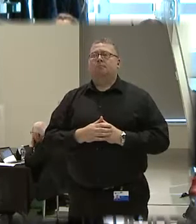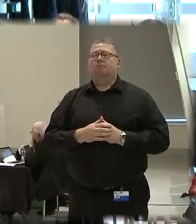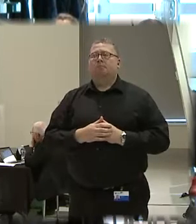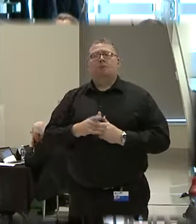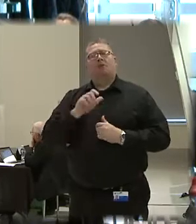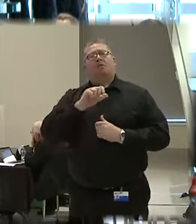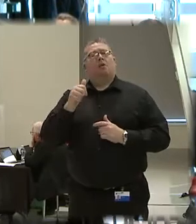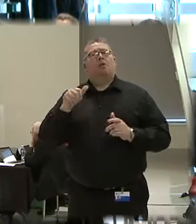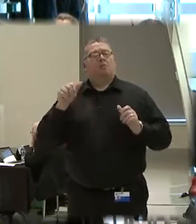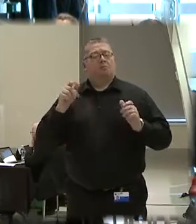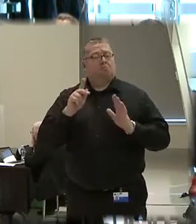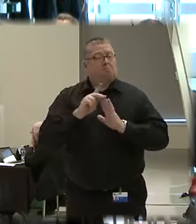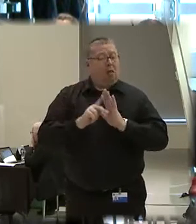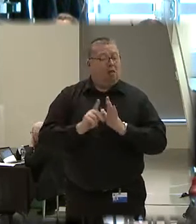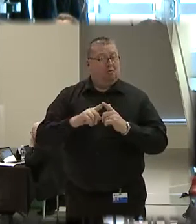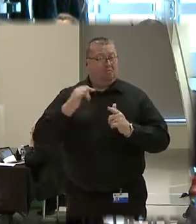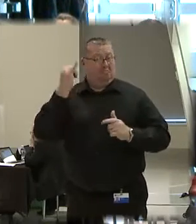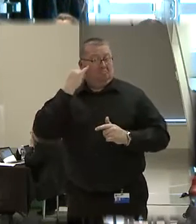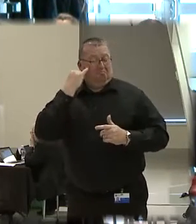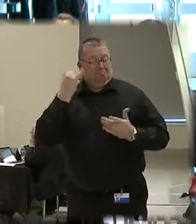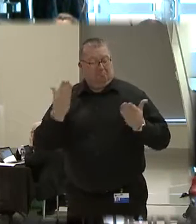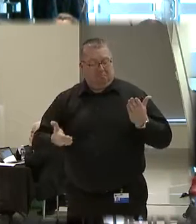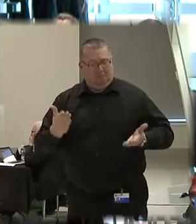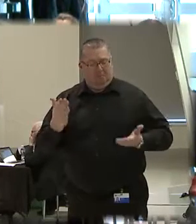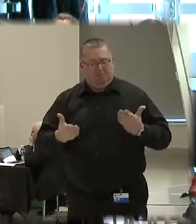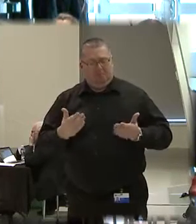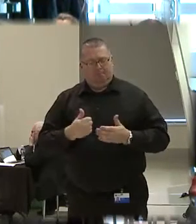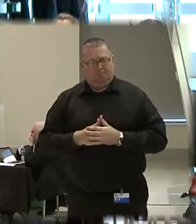another policy to consider would be